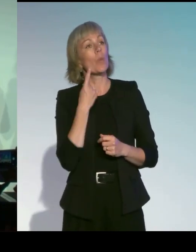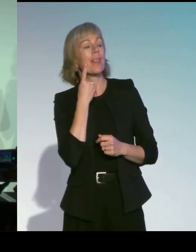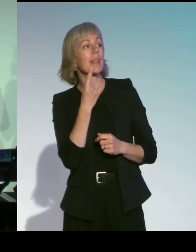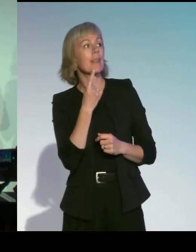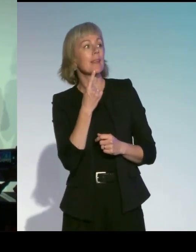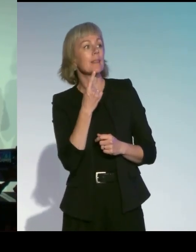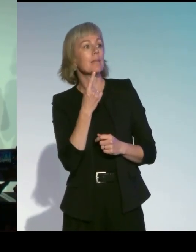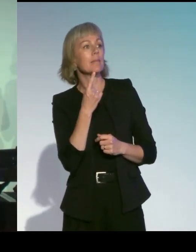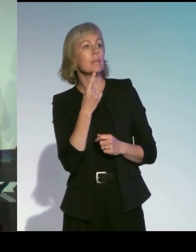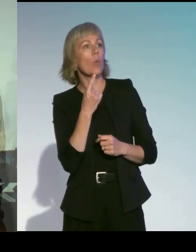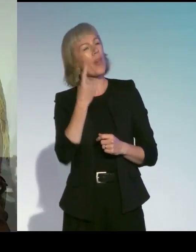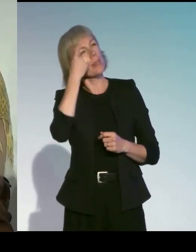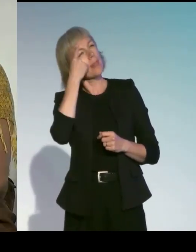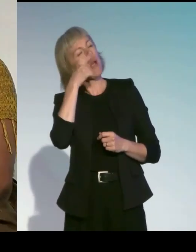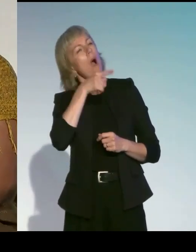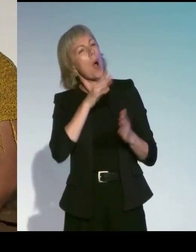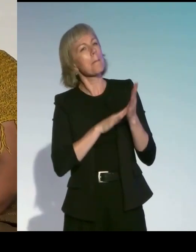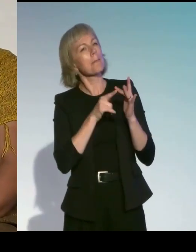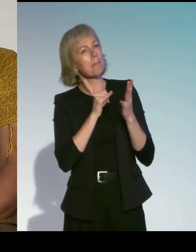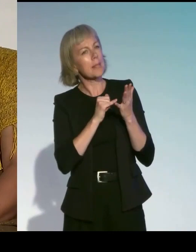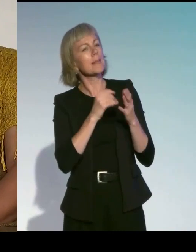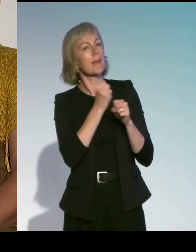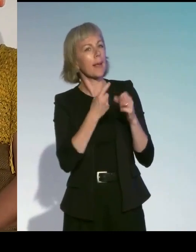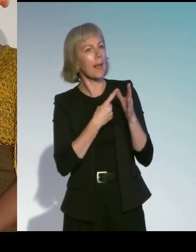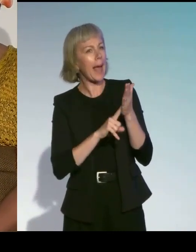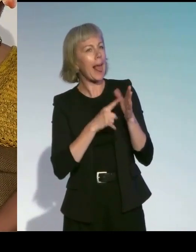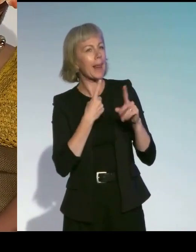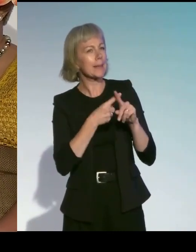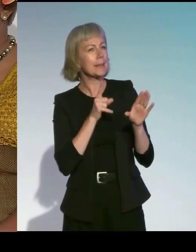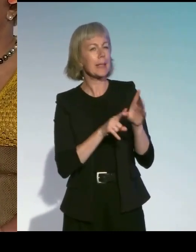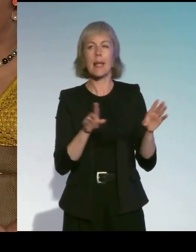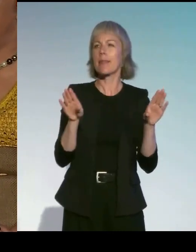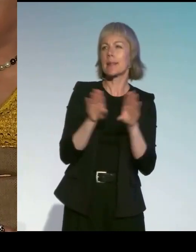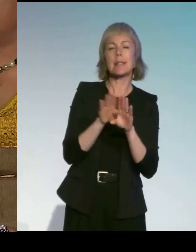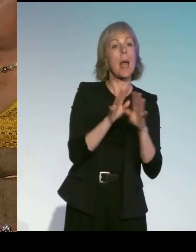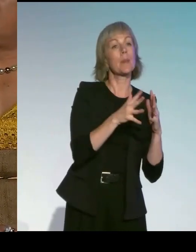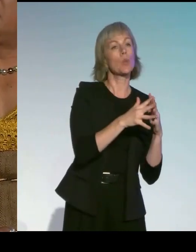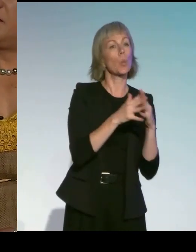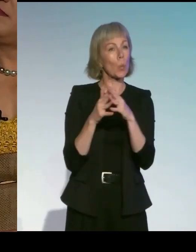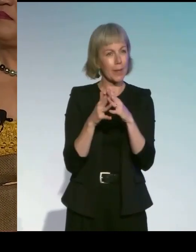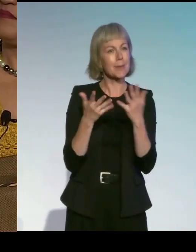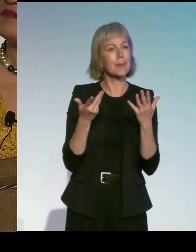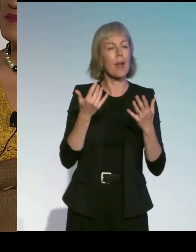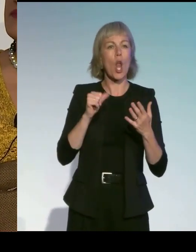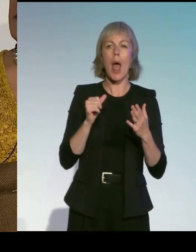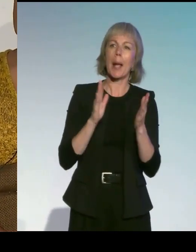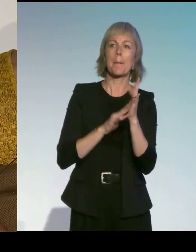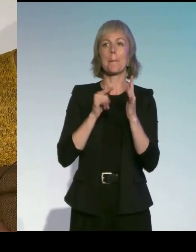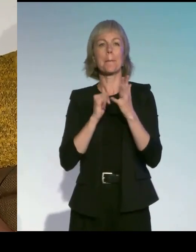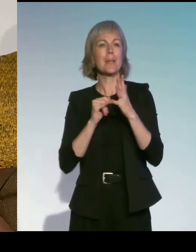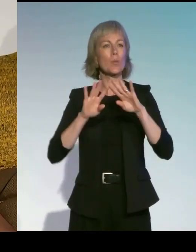at or framing the Miss Galaxy beauty pageant aligned to Western beauty pageants like Miss Universe or Miss